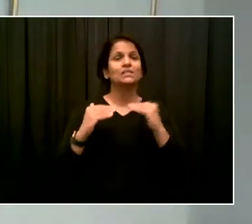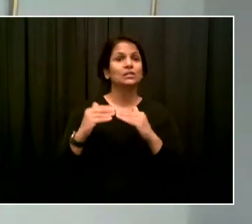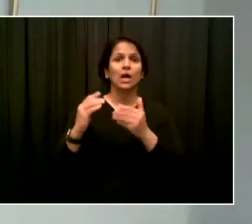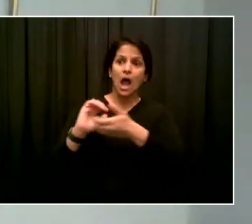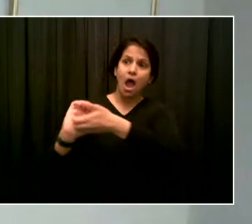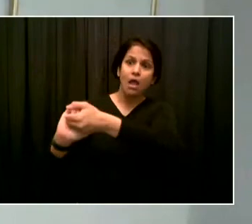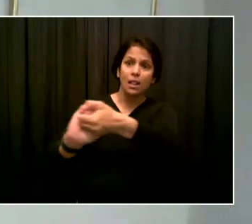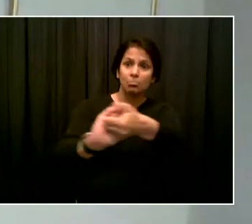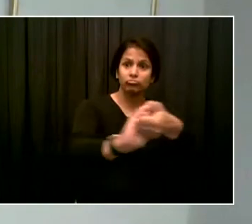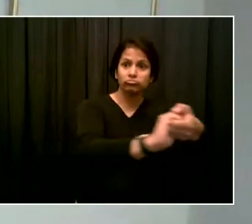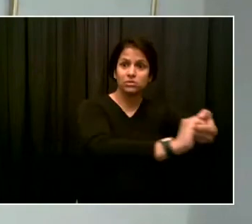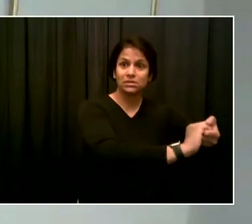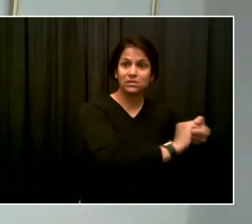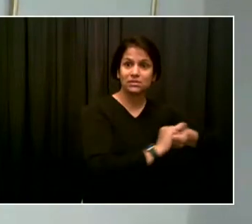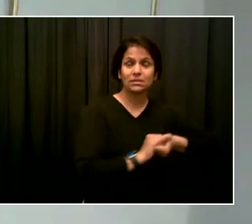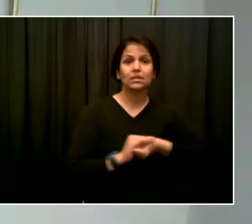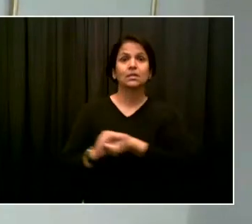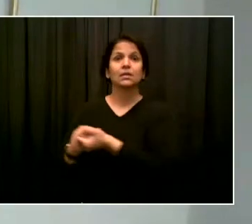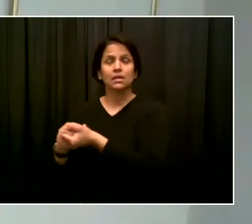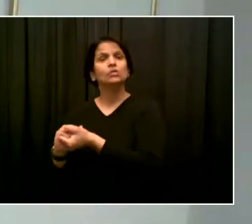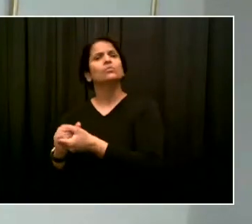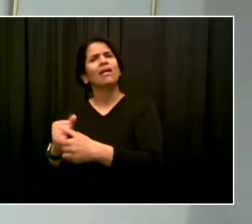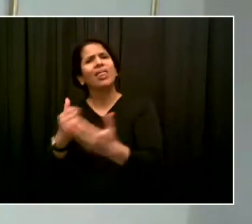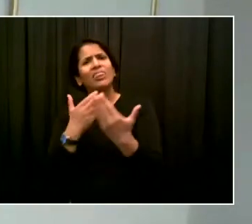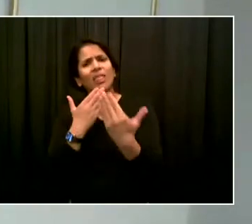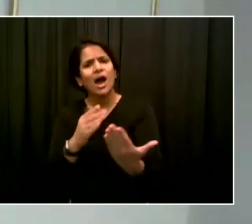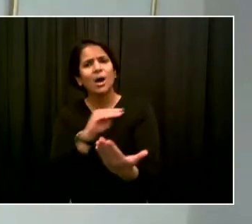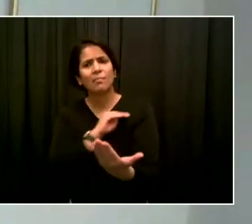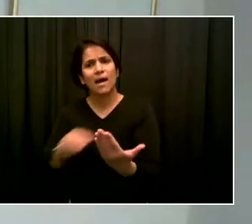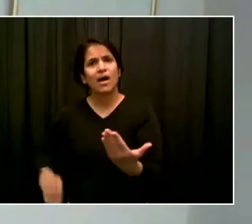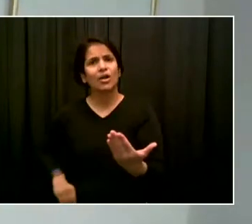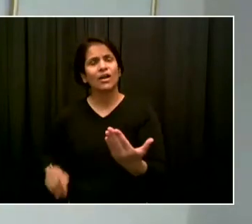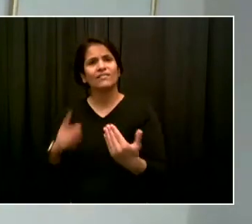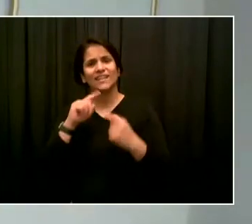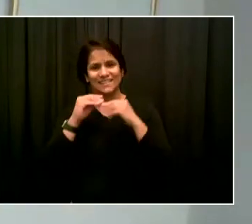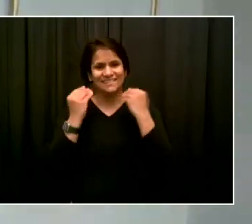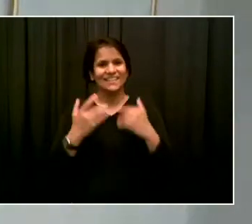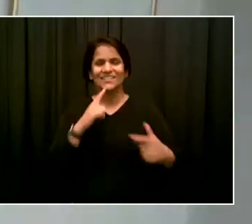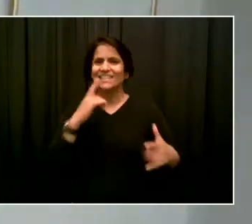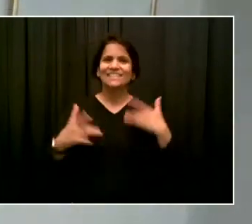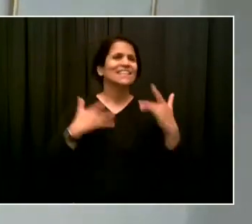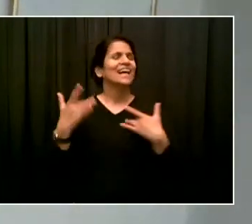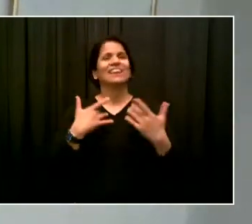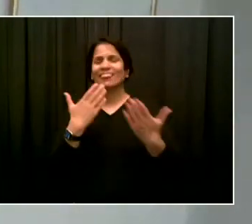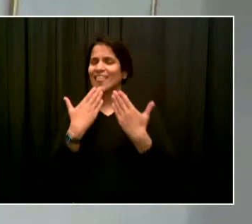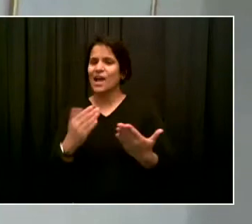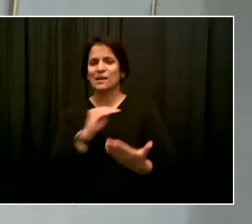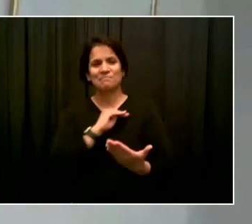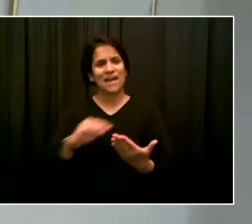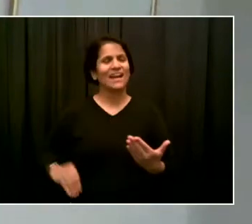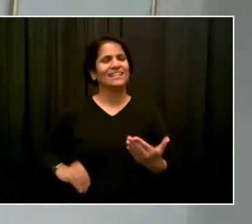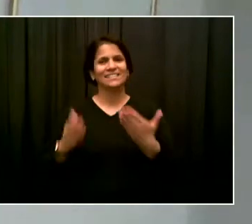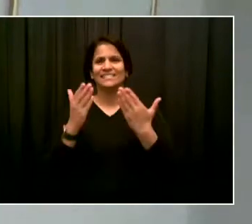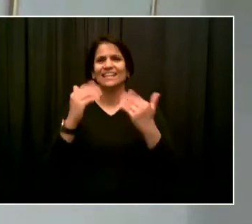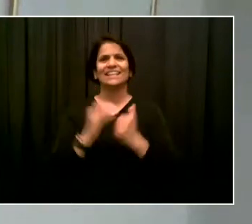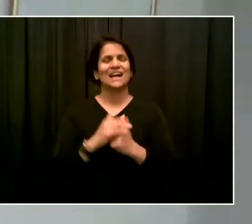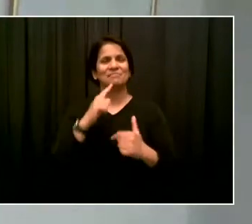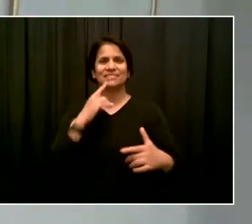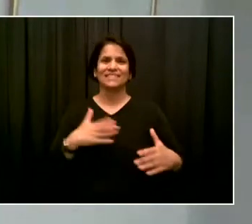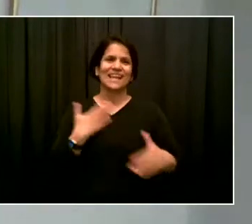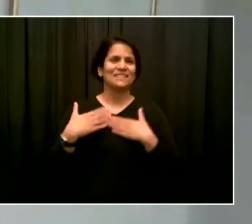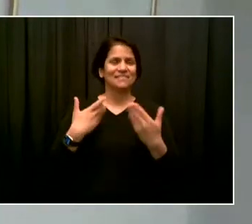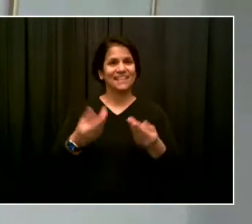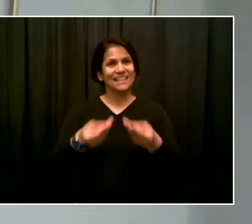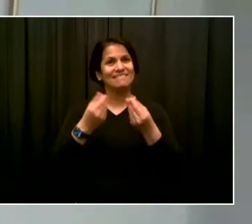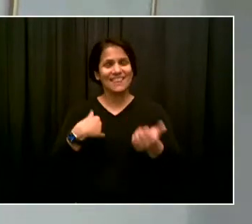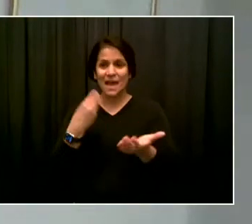funding. And I thank you so much, Mr. Mayor, for believing that this is necessary and getting it done, because this is a critical moment